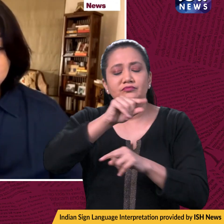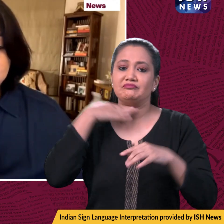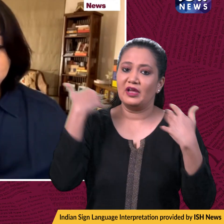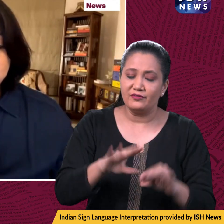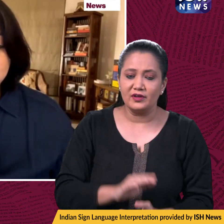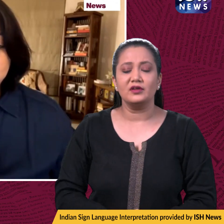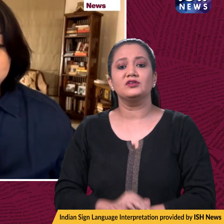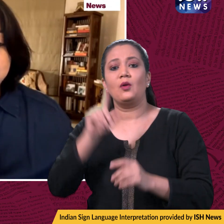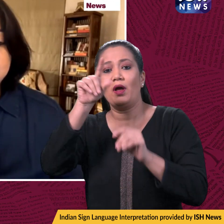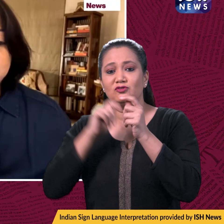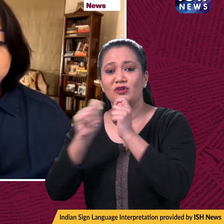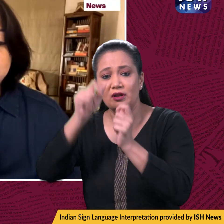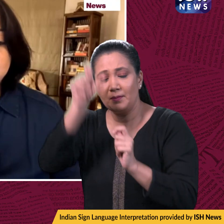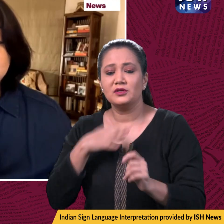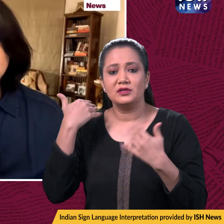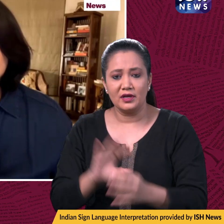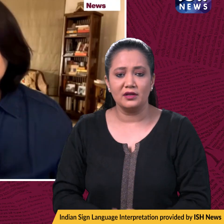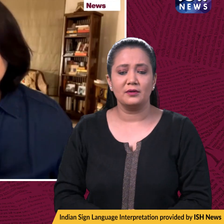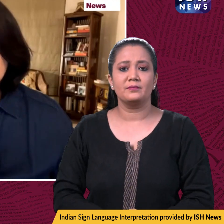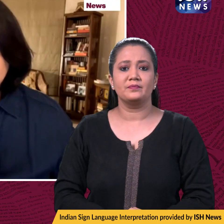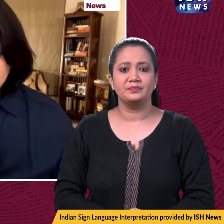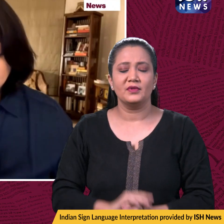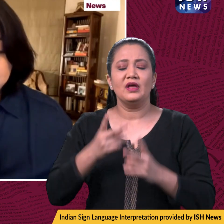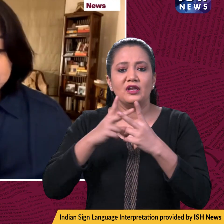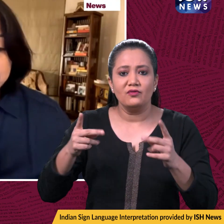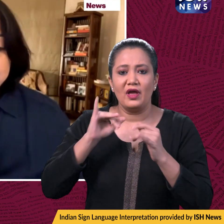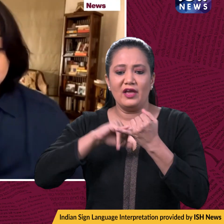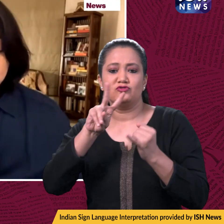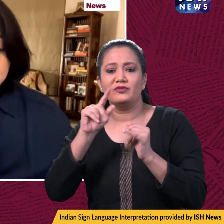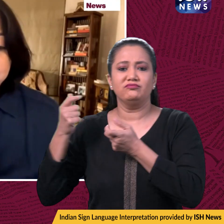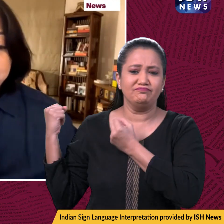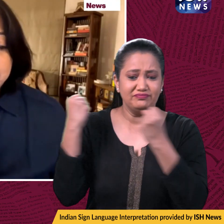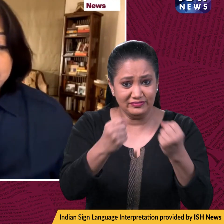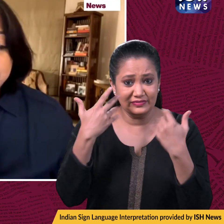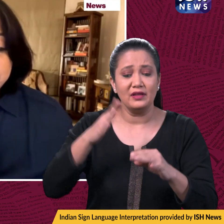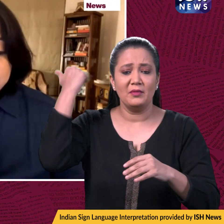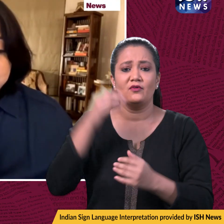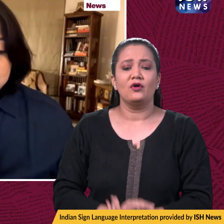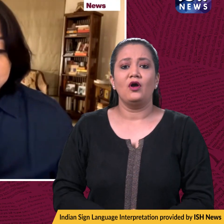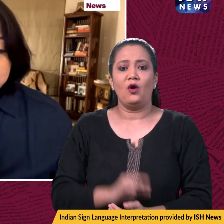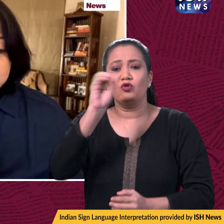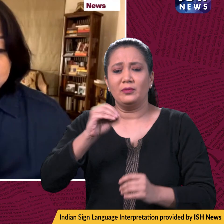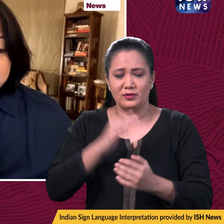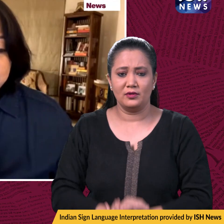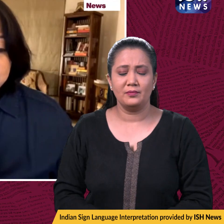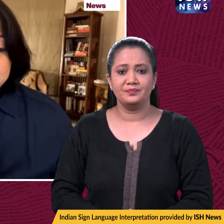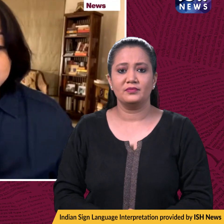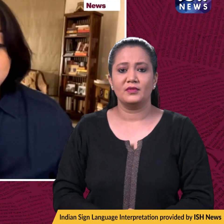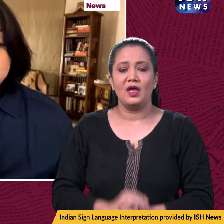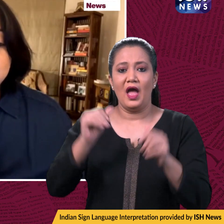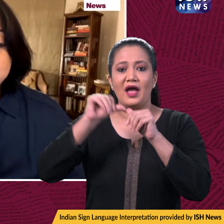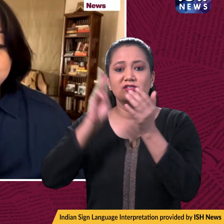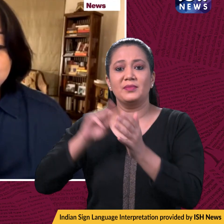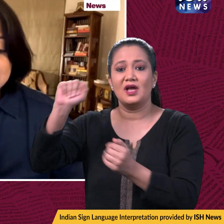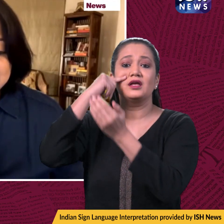were killed on the 3rd of October in Lakhimpur Kheri when they were mowed down with an SUV. Around 13 people, including the Union